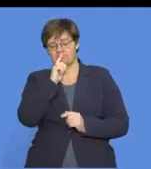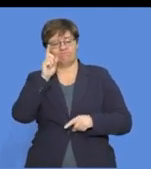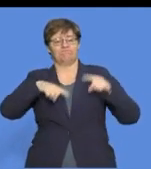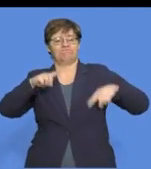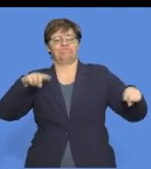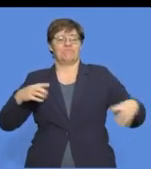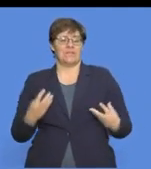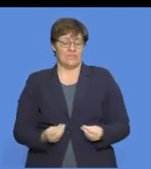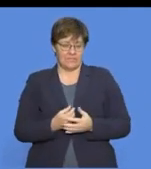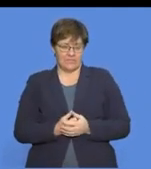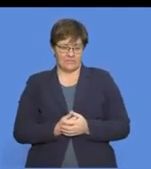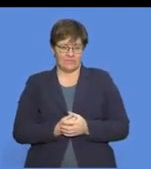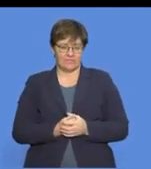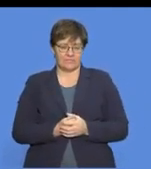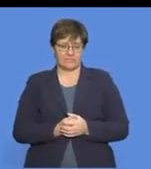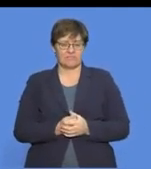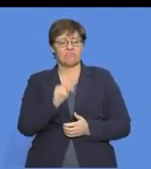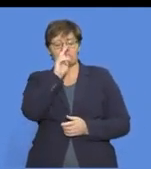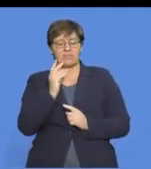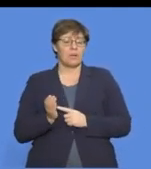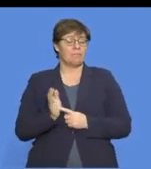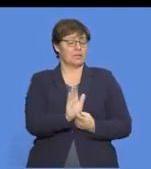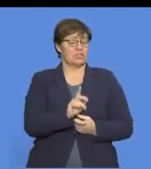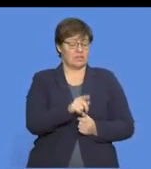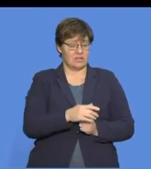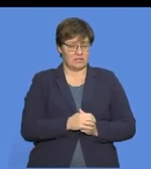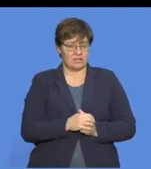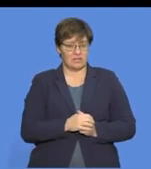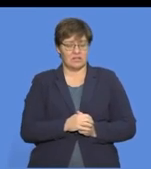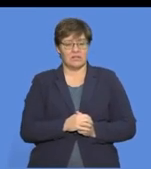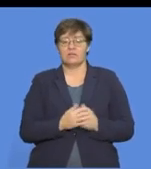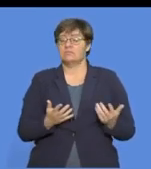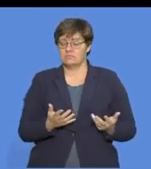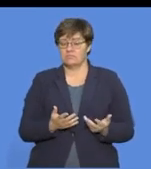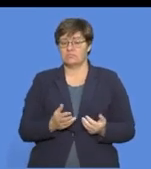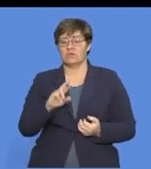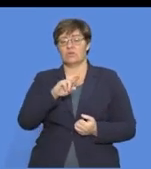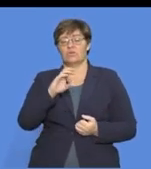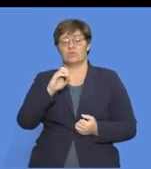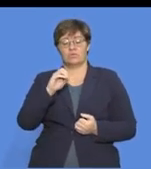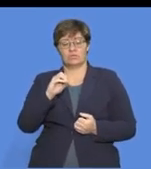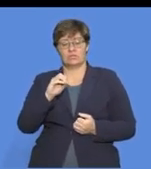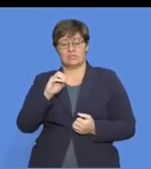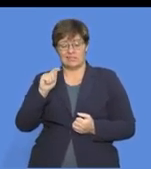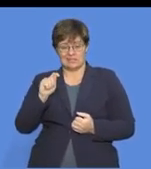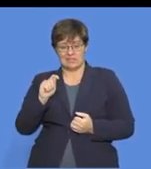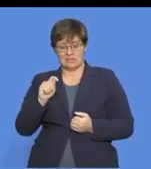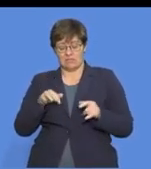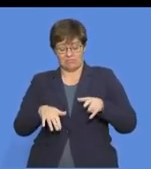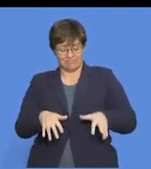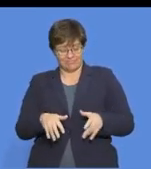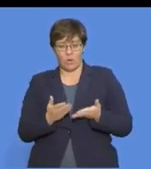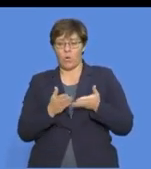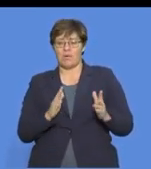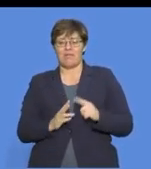look different. If we look at this picture, this is a picture of a root cut open,